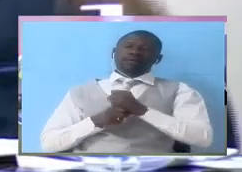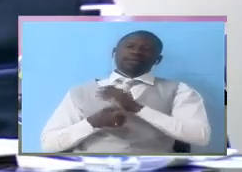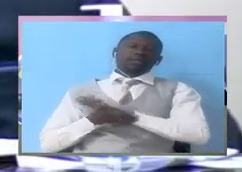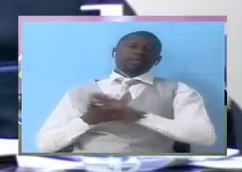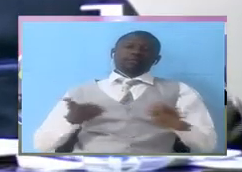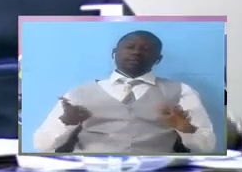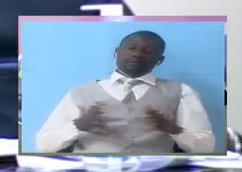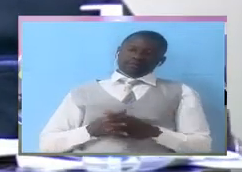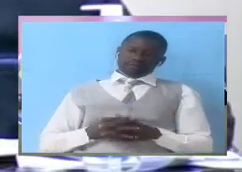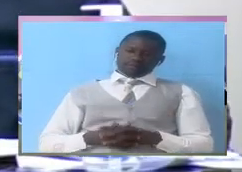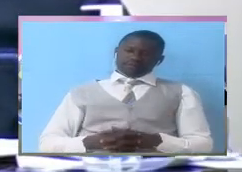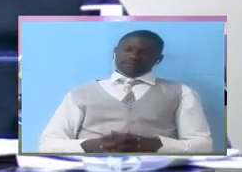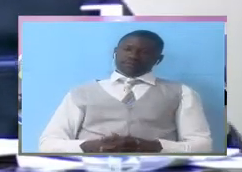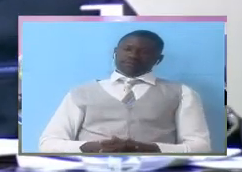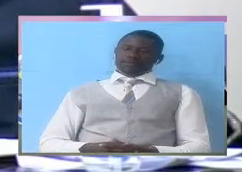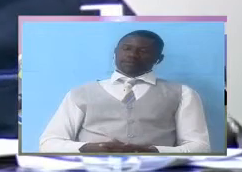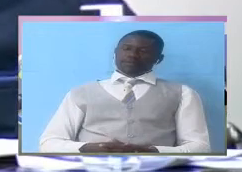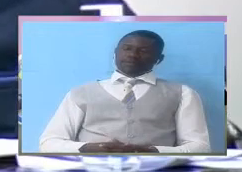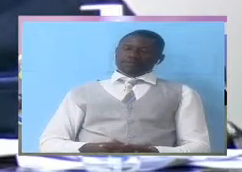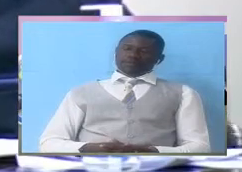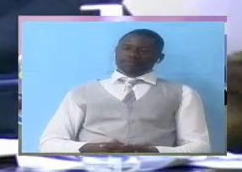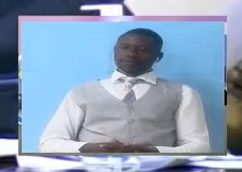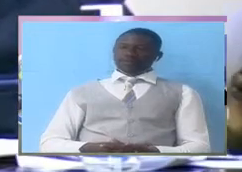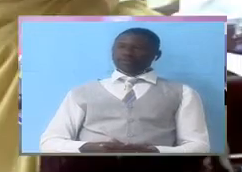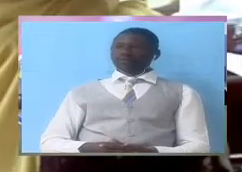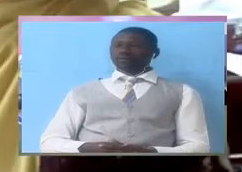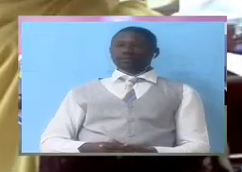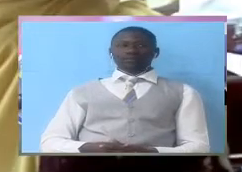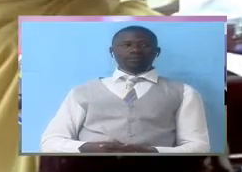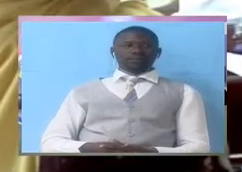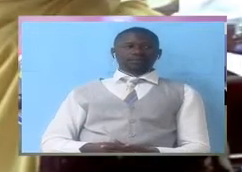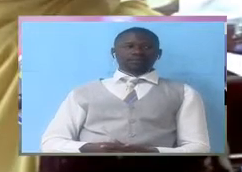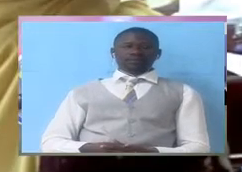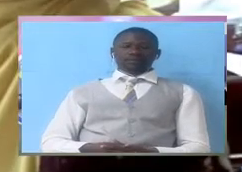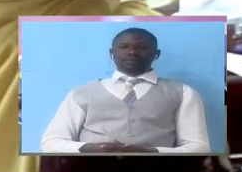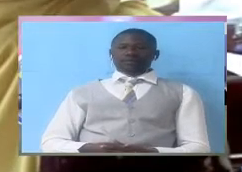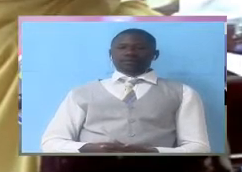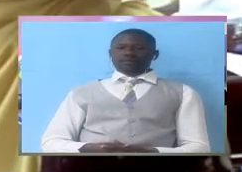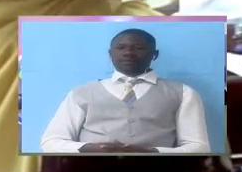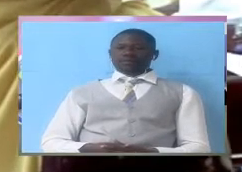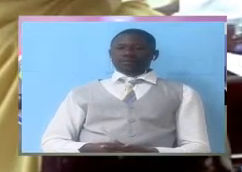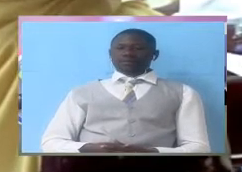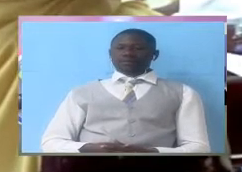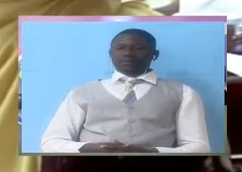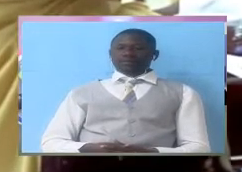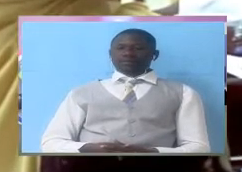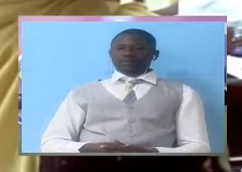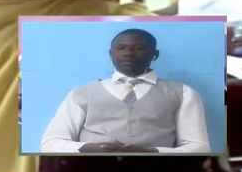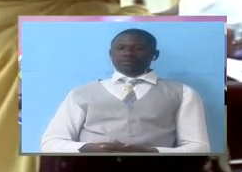mo nekone daf ko fi bayi won pour ñu bindal ko ci mbindam machine tay sentu won ne dana ko jot bala ñoy tok.